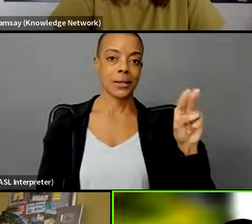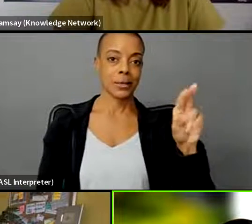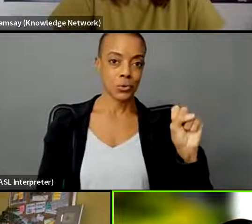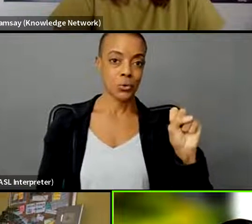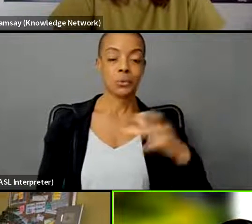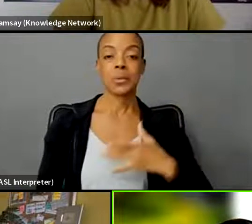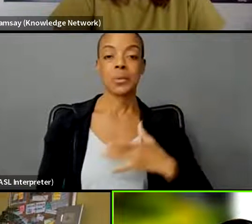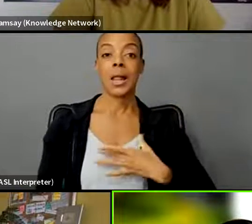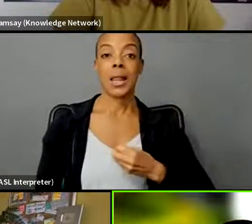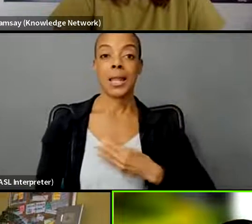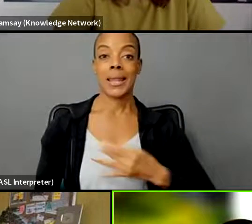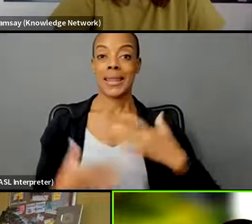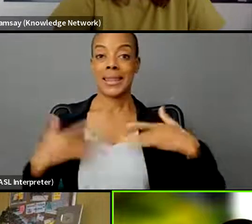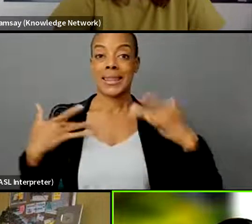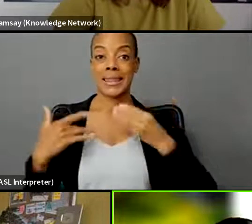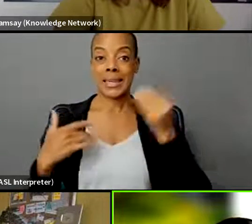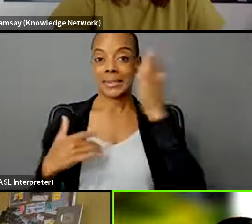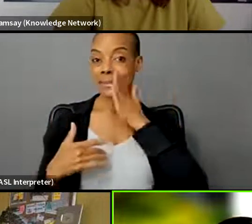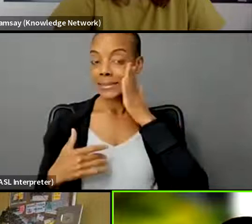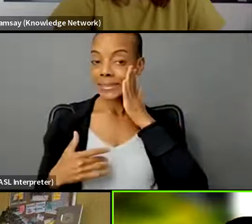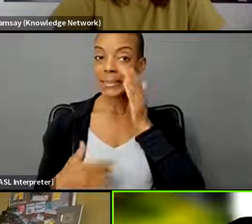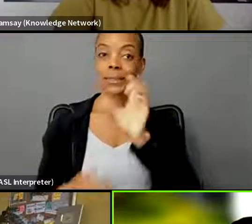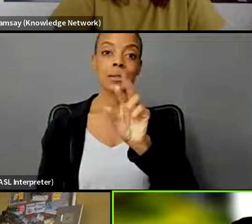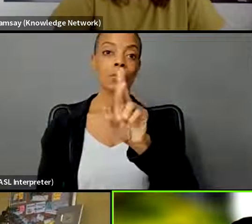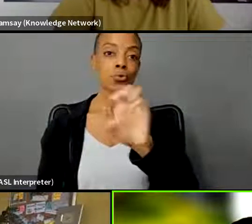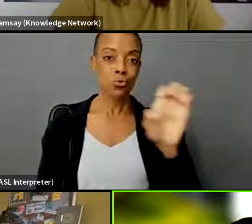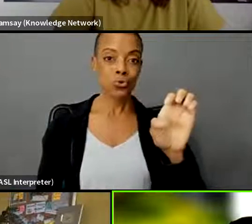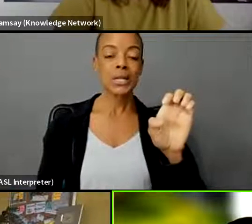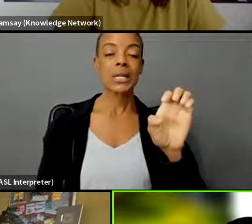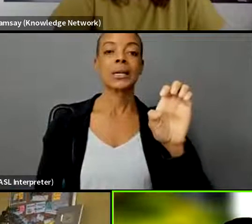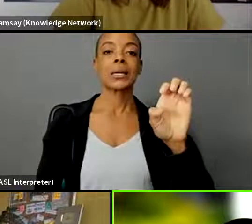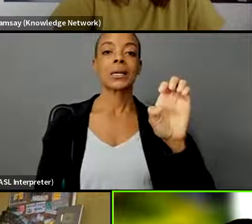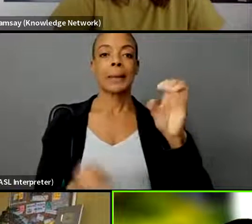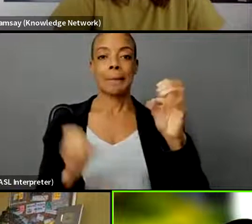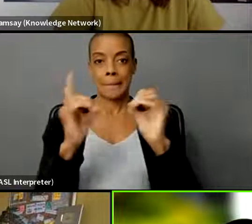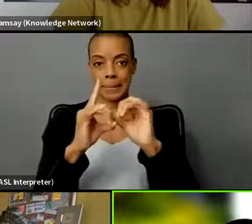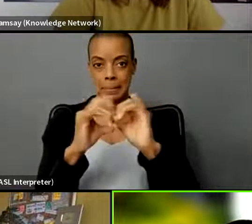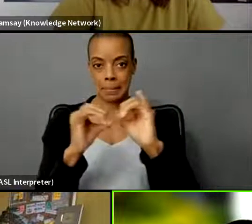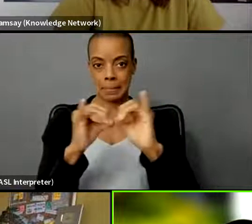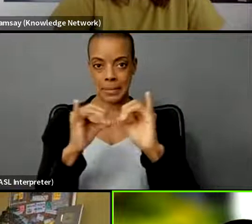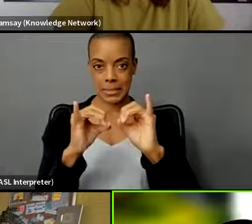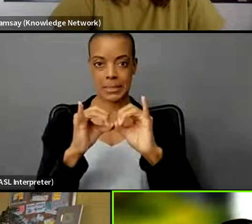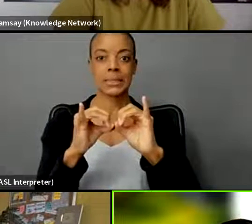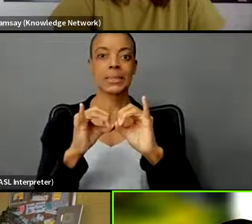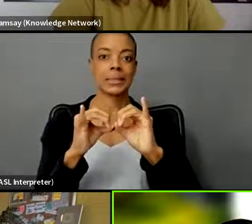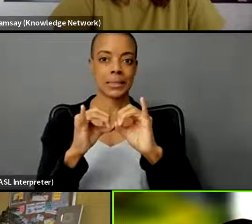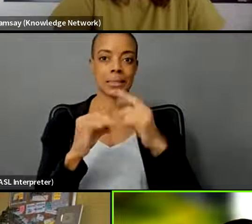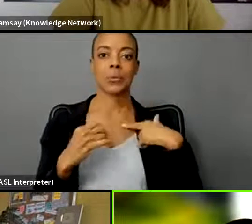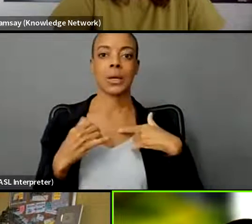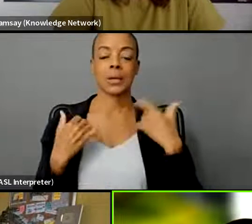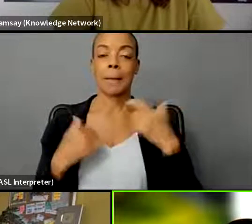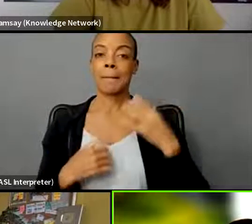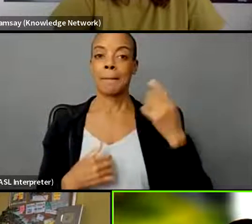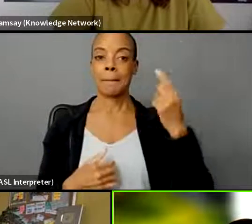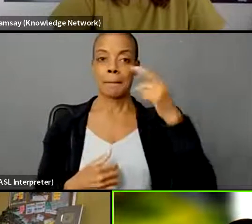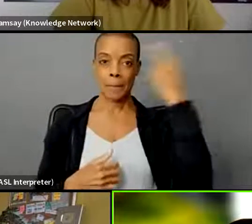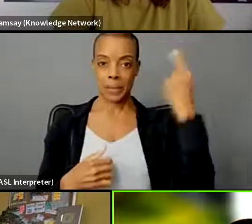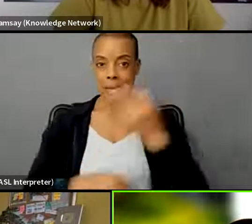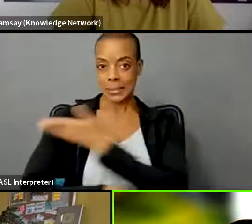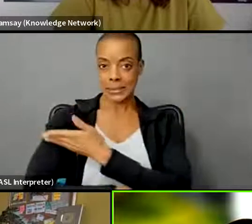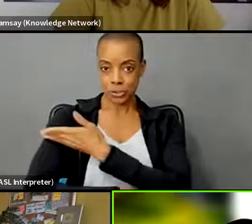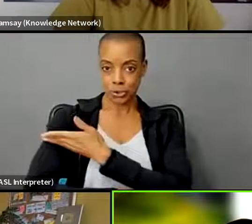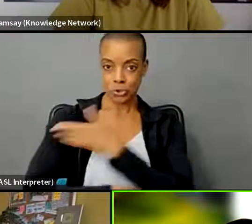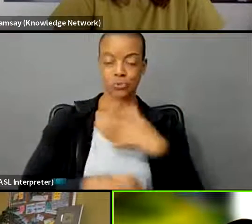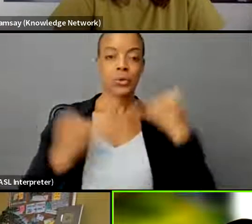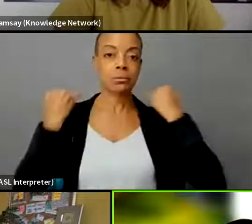Cree Métis in my 40s, wearing a black t-shirt and Labradorite necklace with a blurry background behind